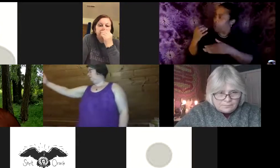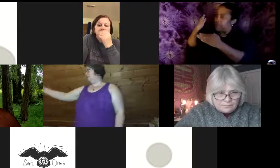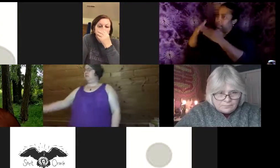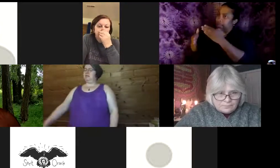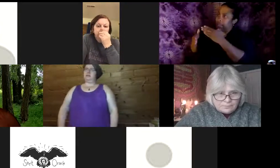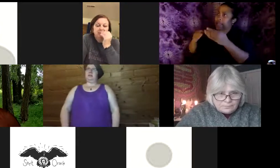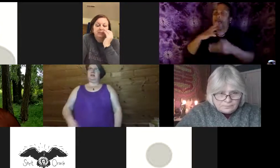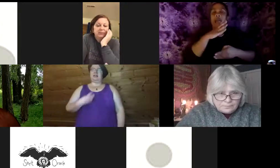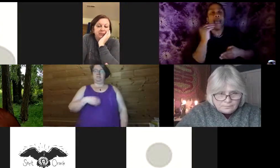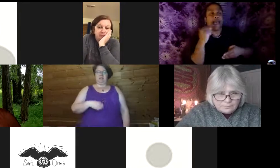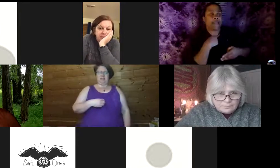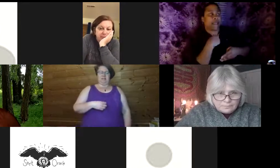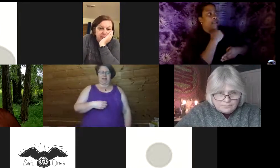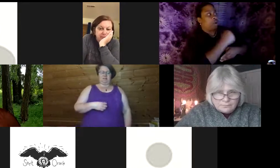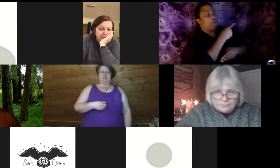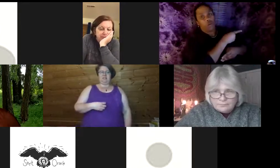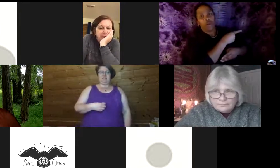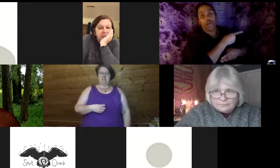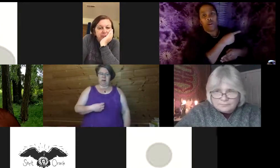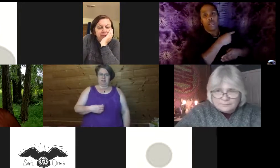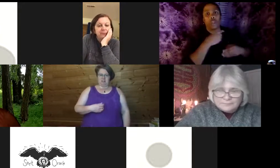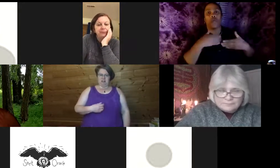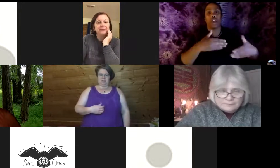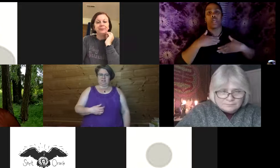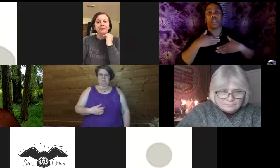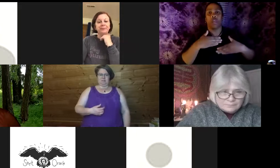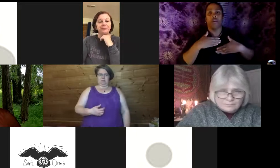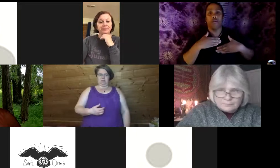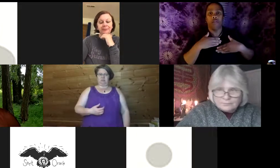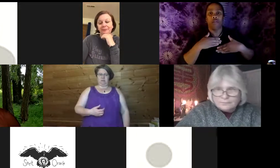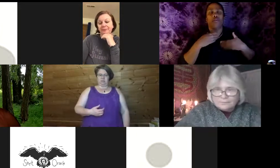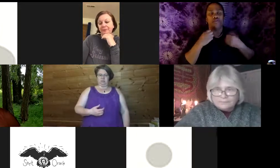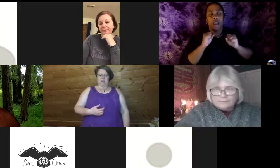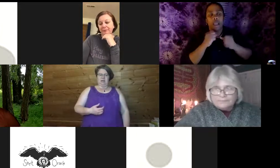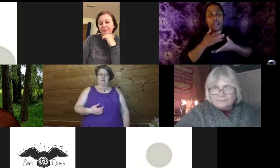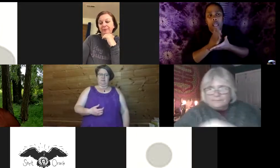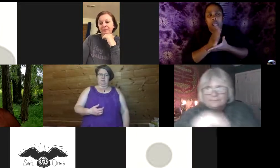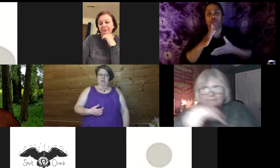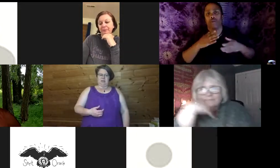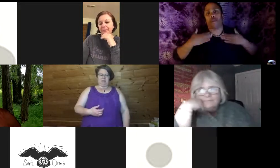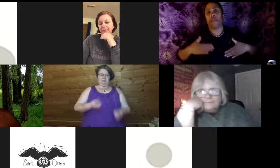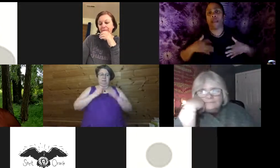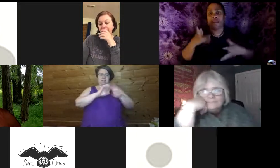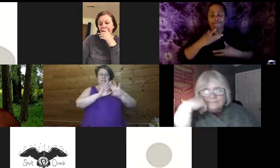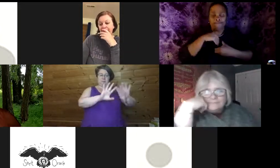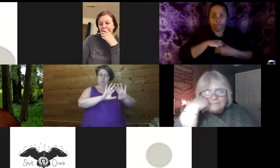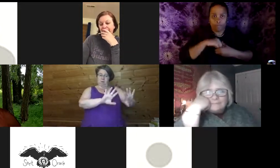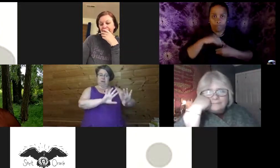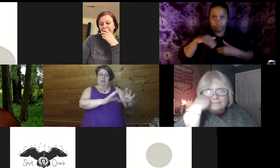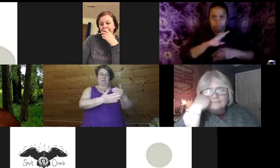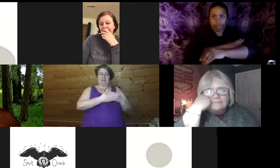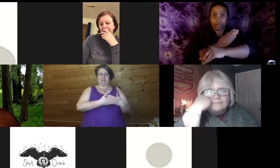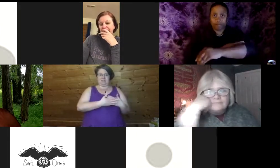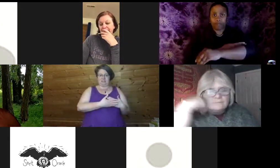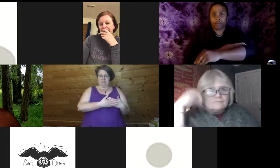don't. And again, breathing afterwards. And let's let your body integrate and accept that both are true. And for me, pushing something